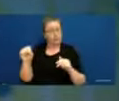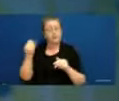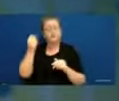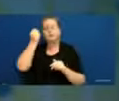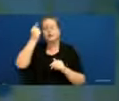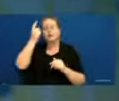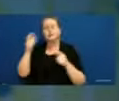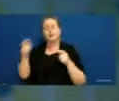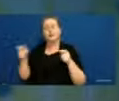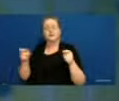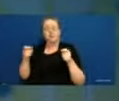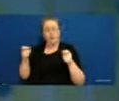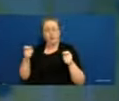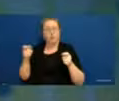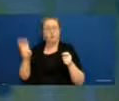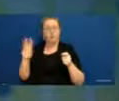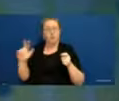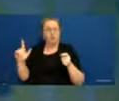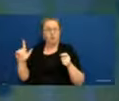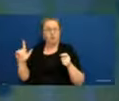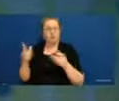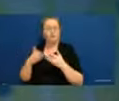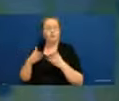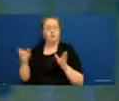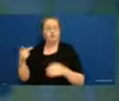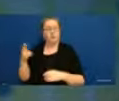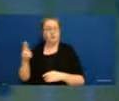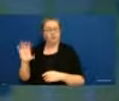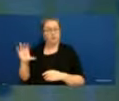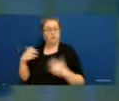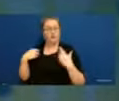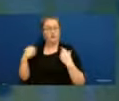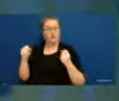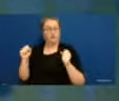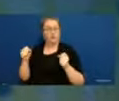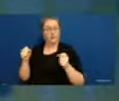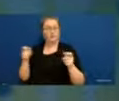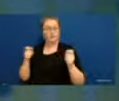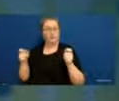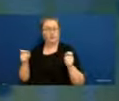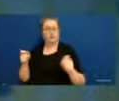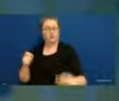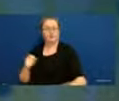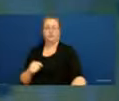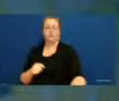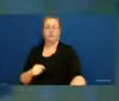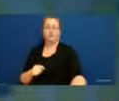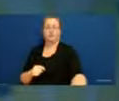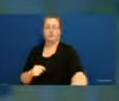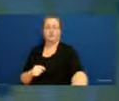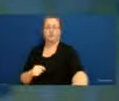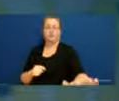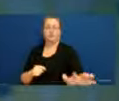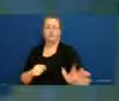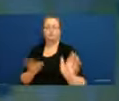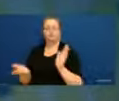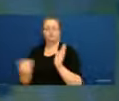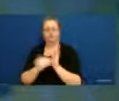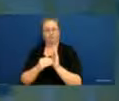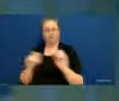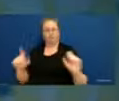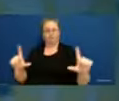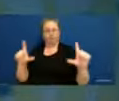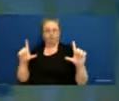level, and they're being able to be managed by public health. I want to put this slide up again because it